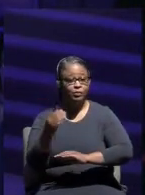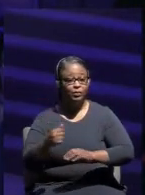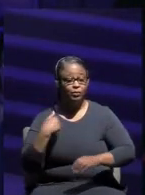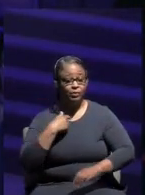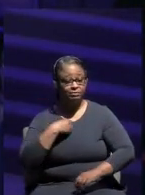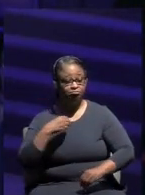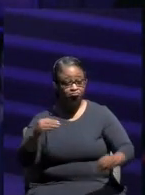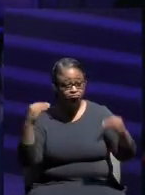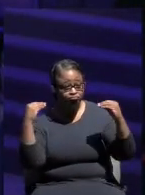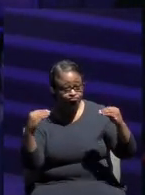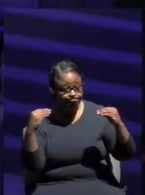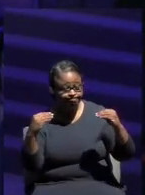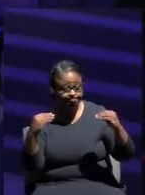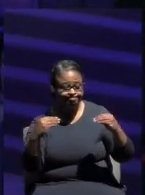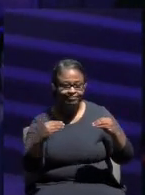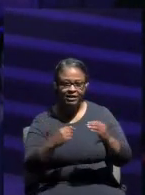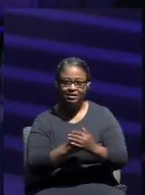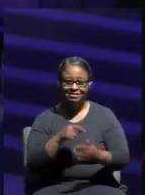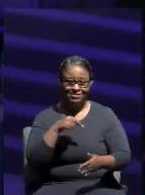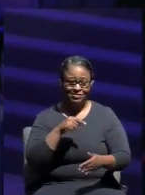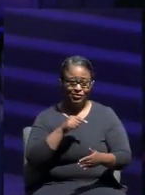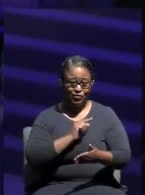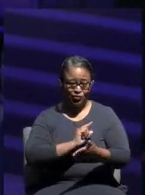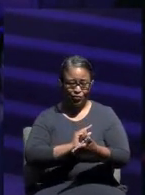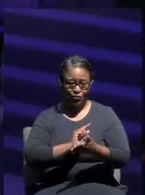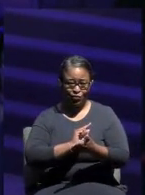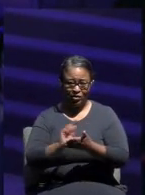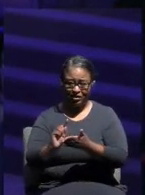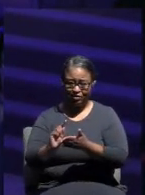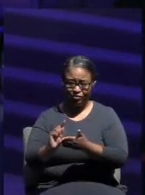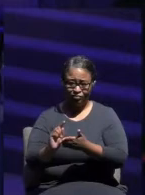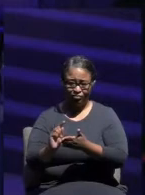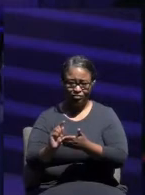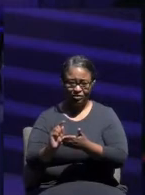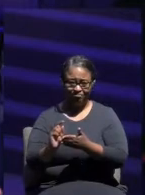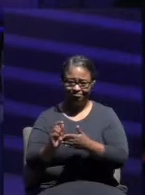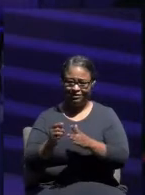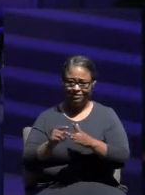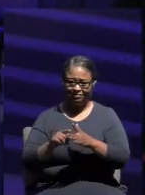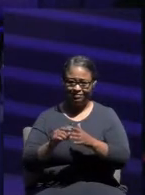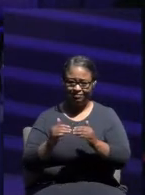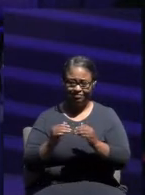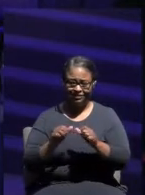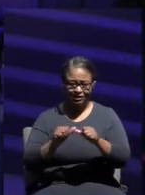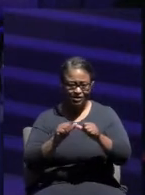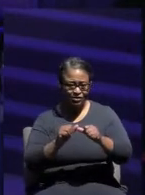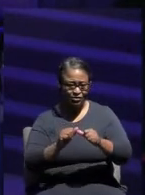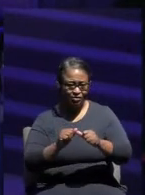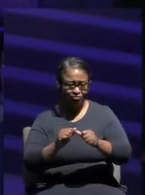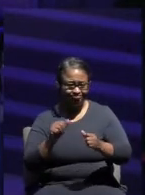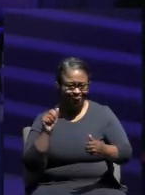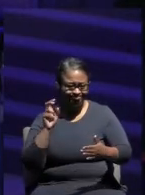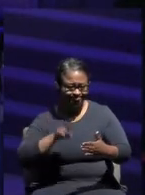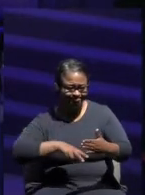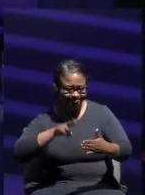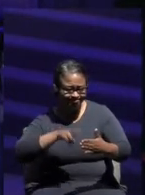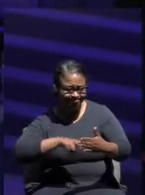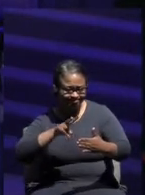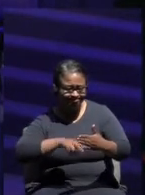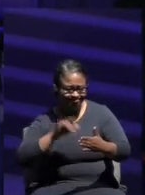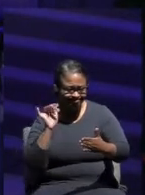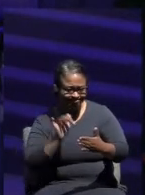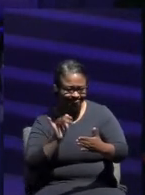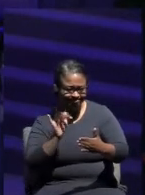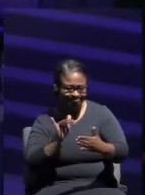Plus. Now your reading throughout the rest of the week is going to come from the launching ground of Sunday morning. And so if